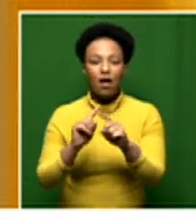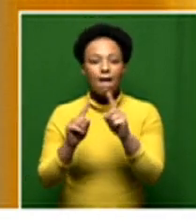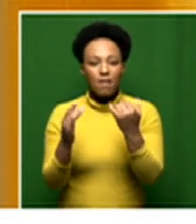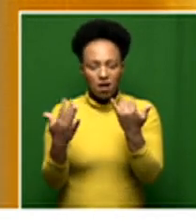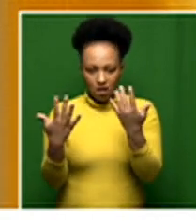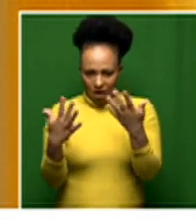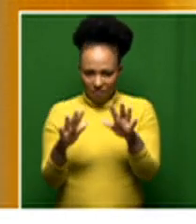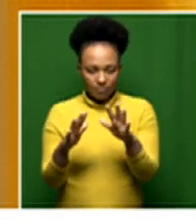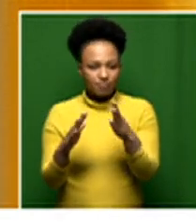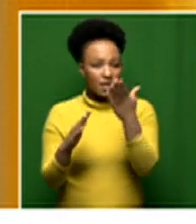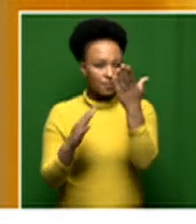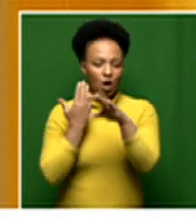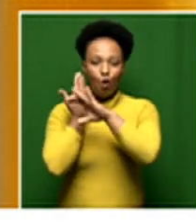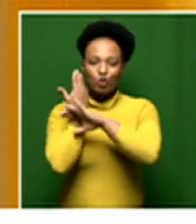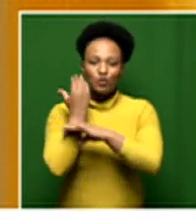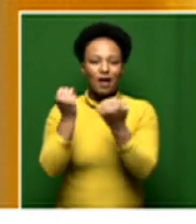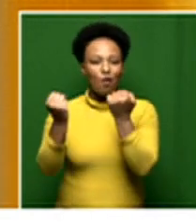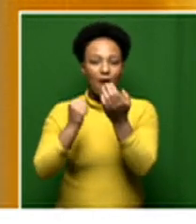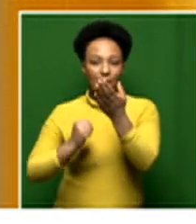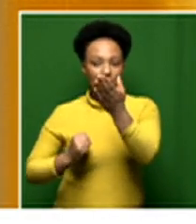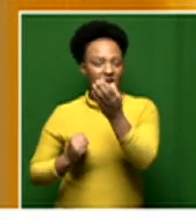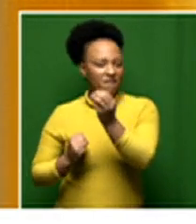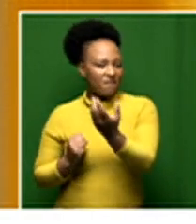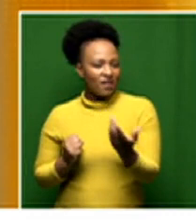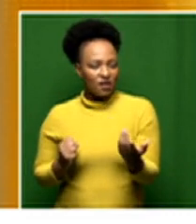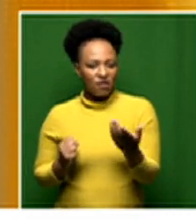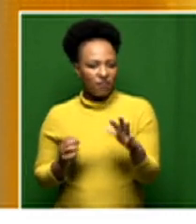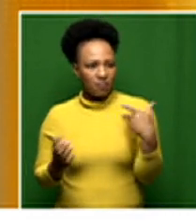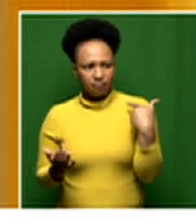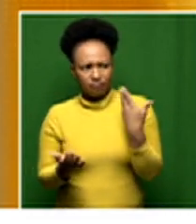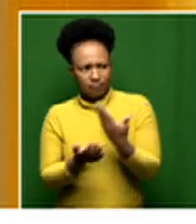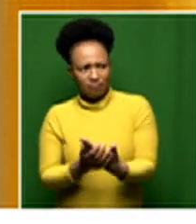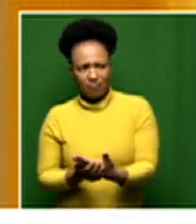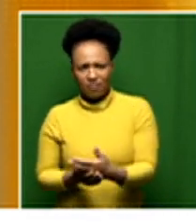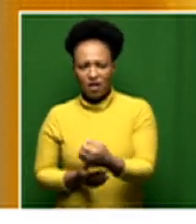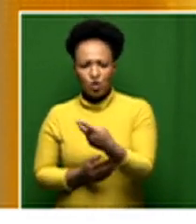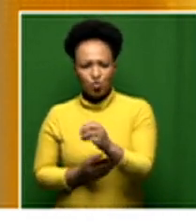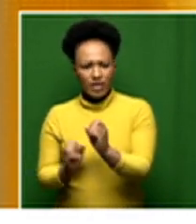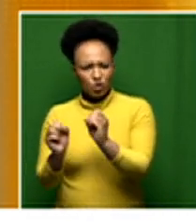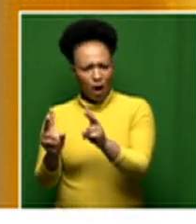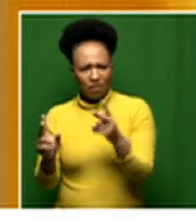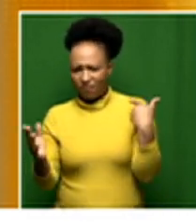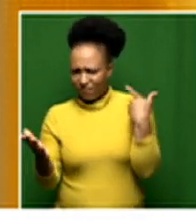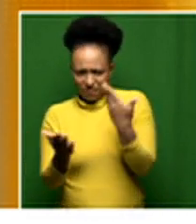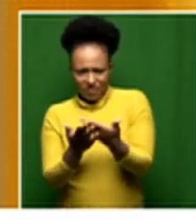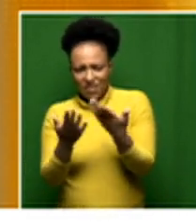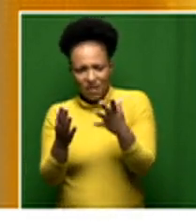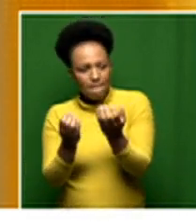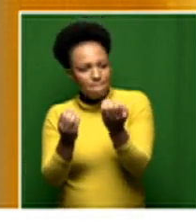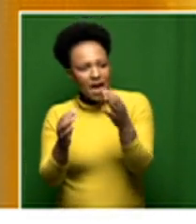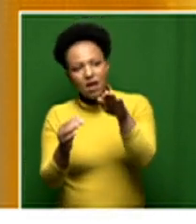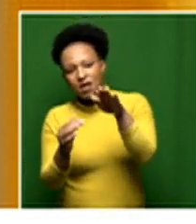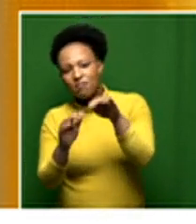up to the Constitutional Court, and, you know, for the past, by about 2012-13, most of the